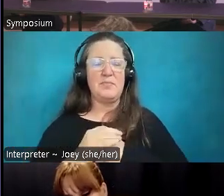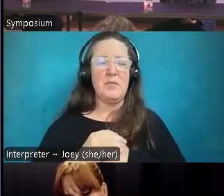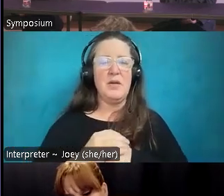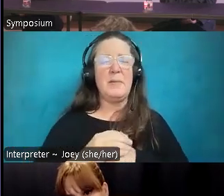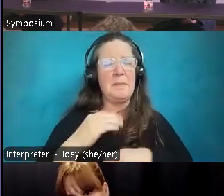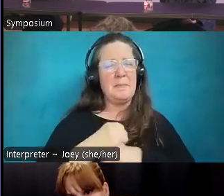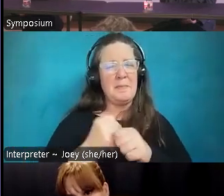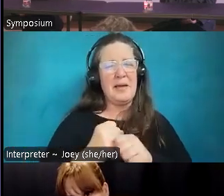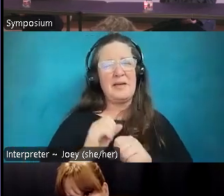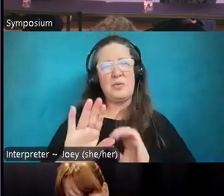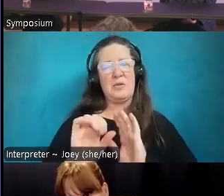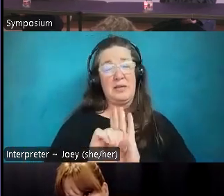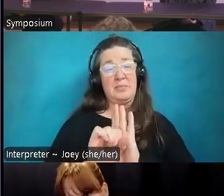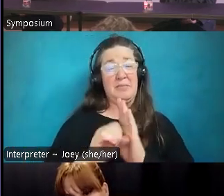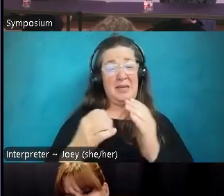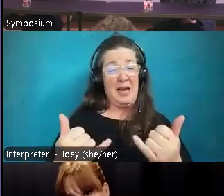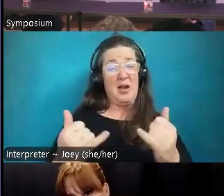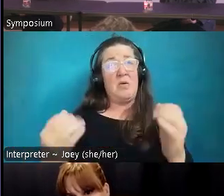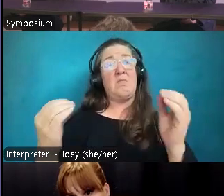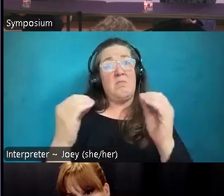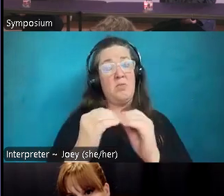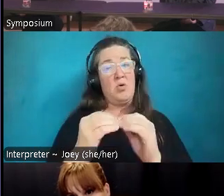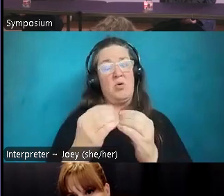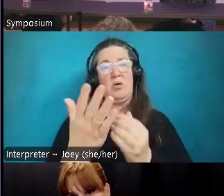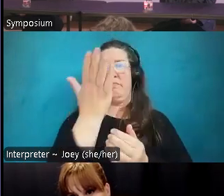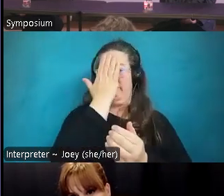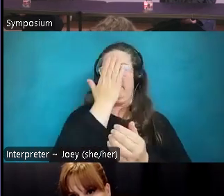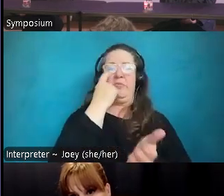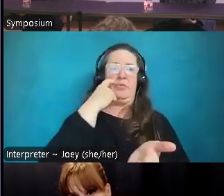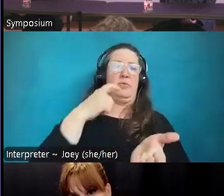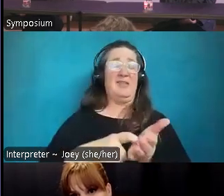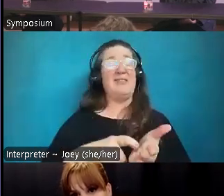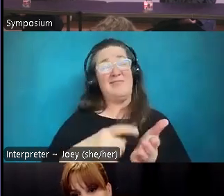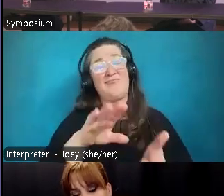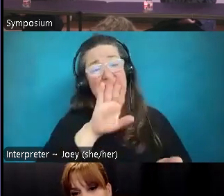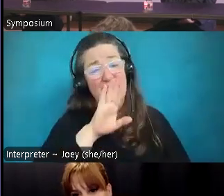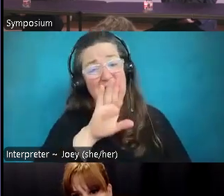more noticeable to the individual, which is hard and frustrating, and we try to address that.